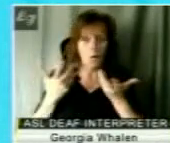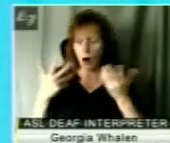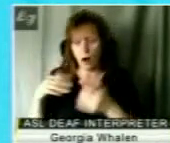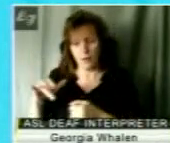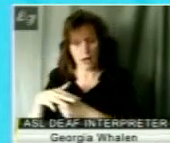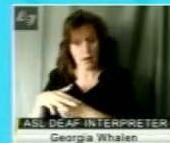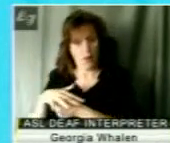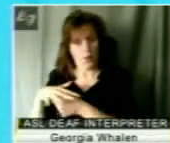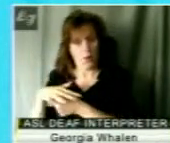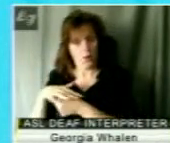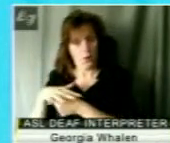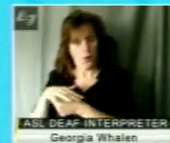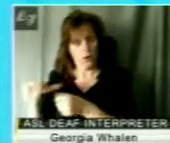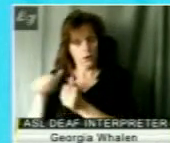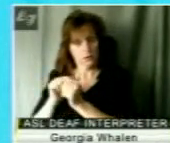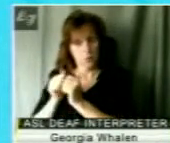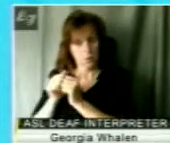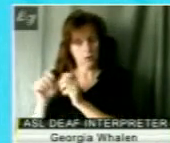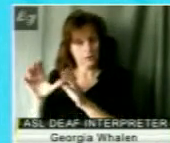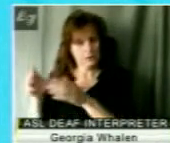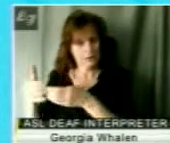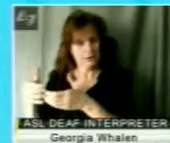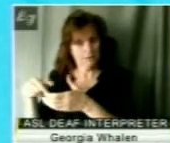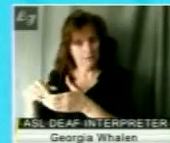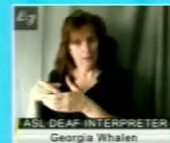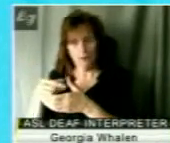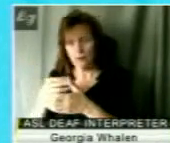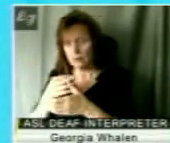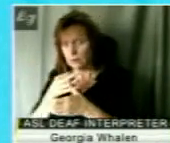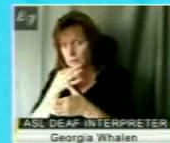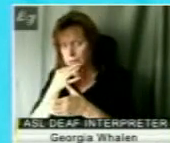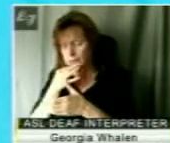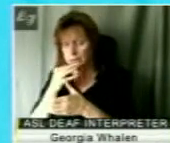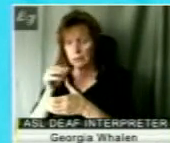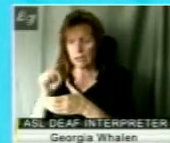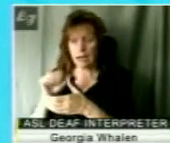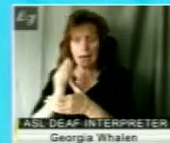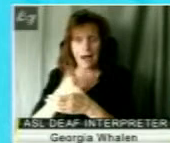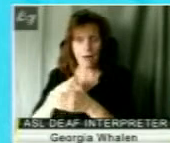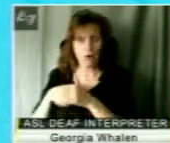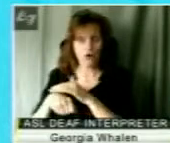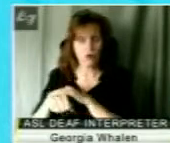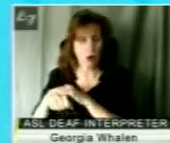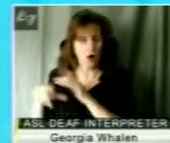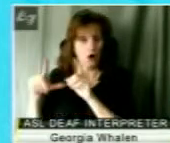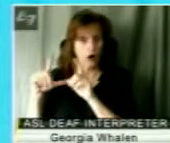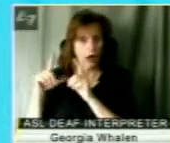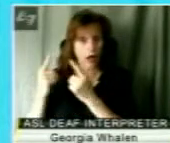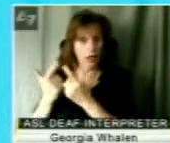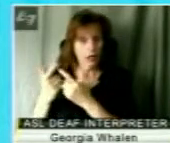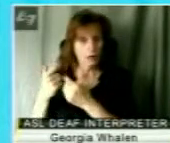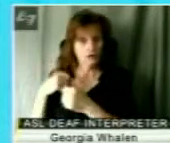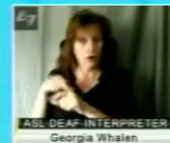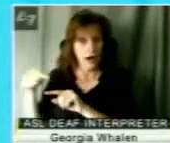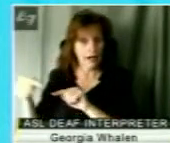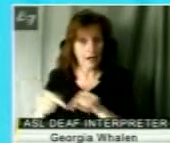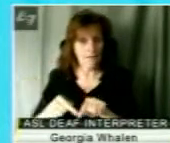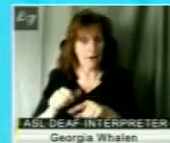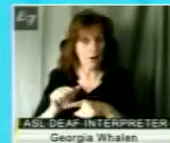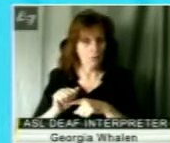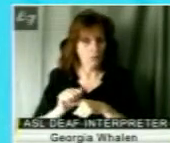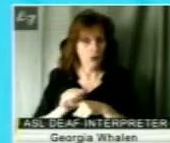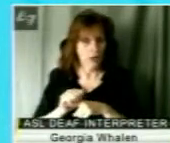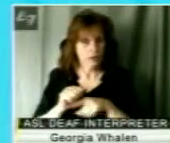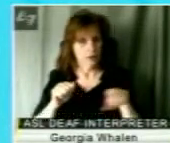can we bring a few of our players from our summer soccer league or our baseball or t-ball team? Can we come and practice a bit on some of the